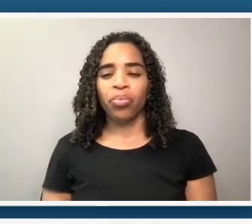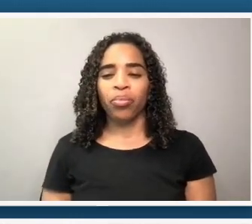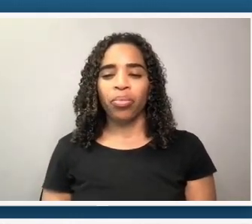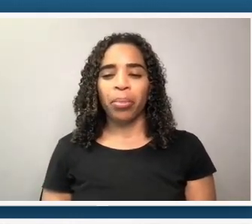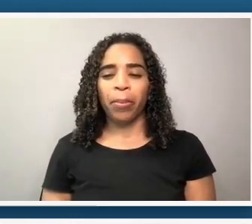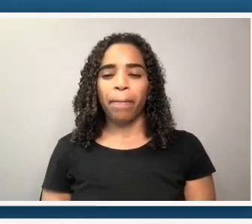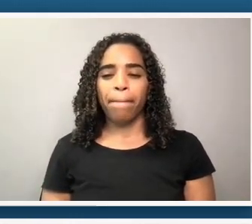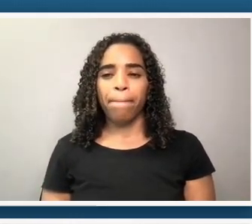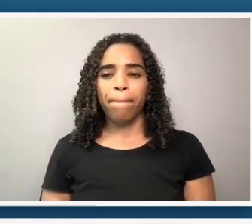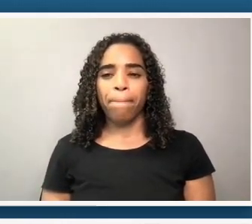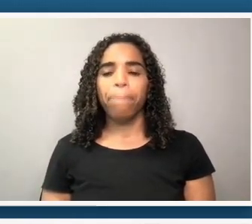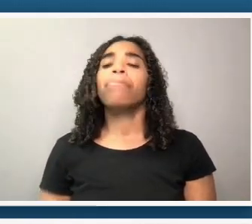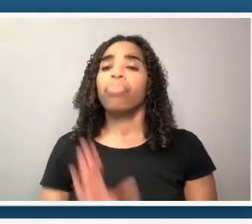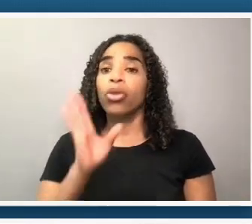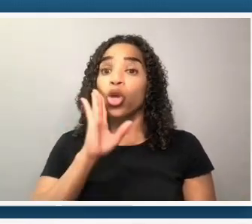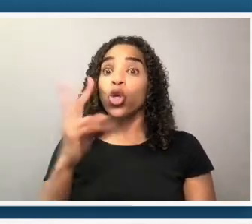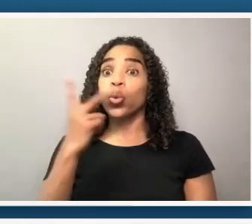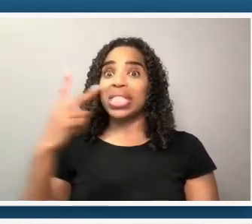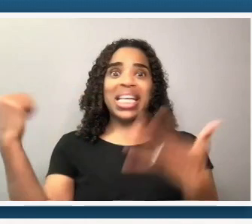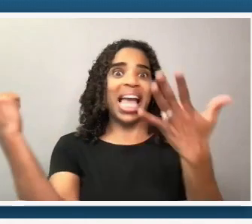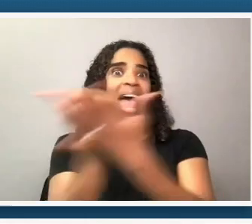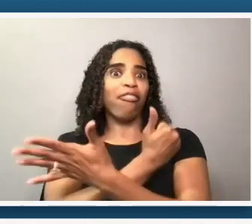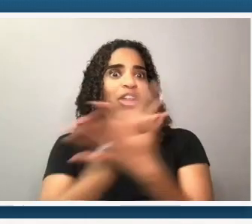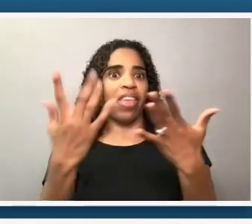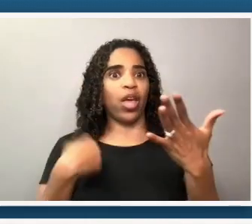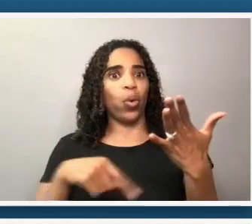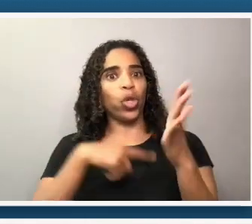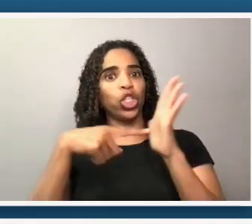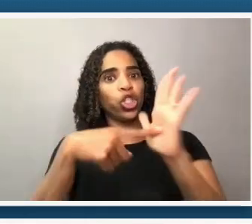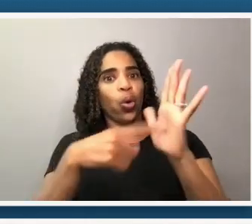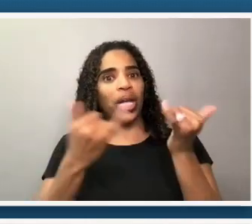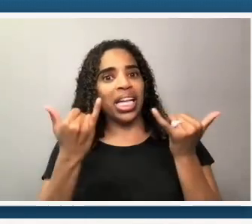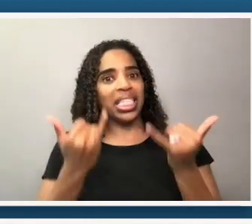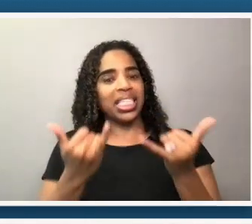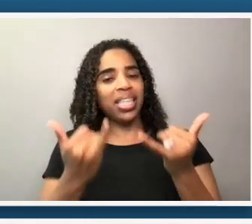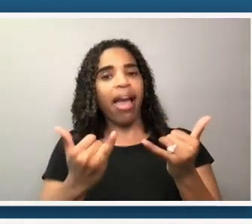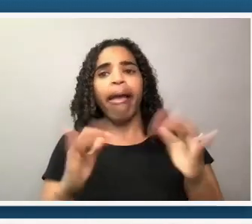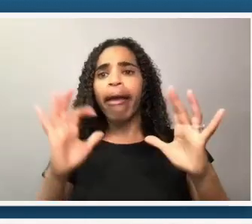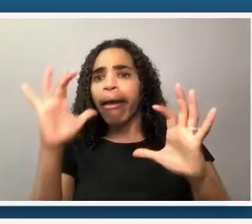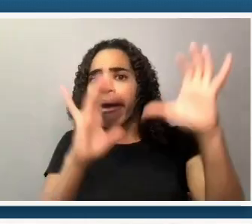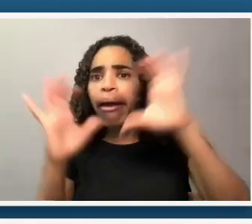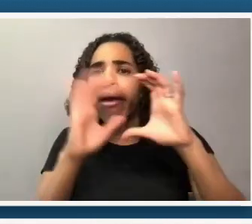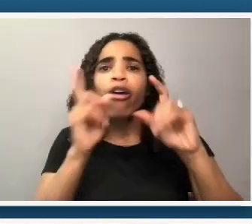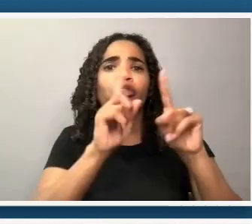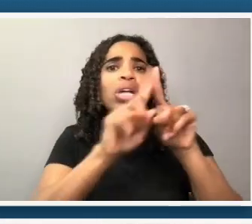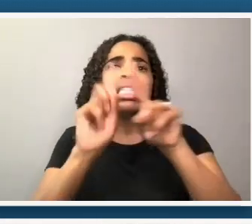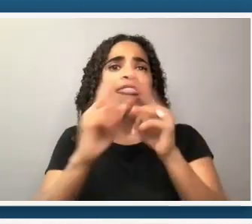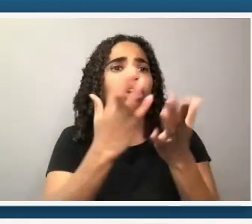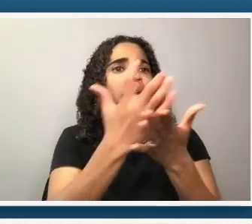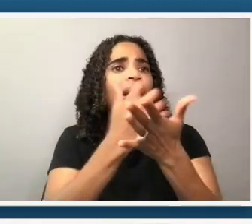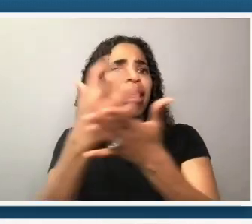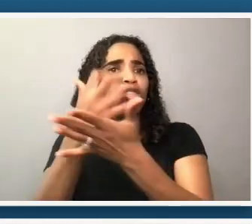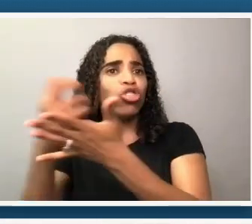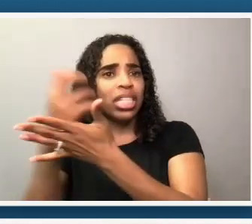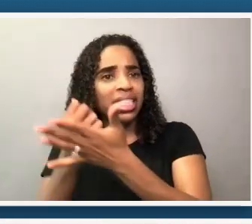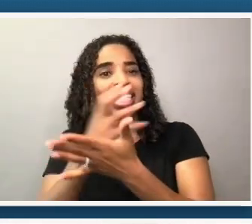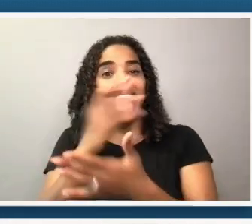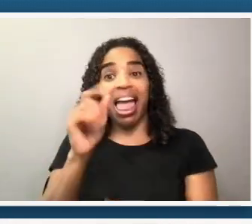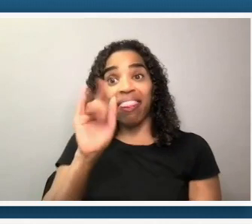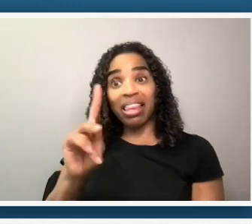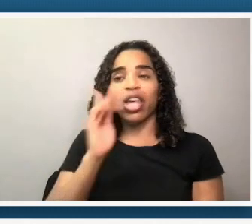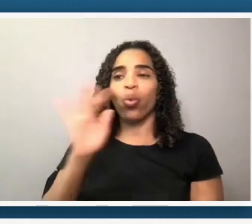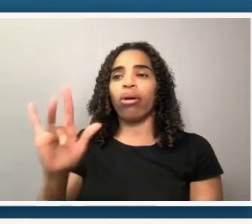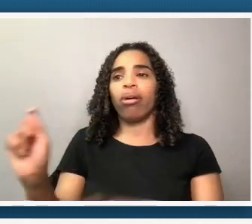links to everything we're showing today. You can search the Learning Lab for all the collections that we'll be sharing, but those links will help you get to them